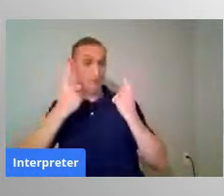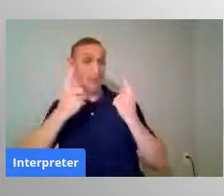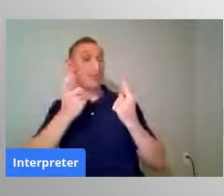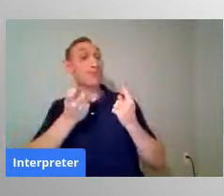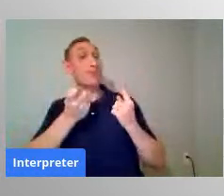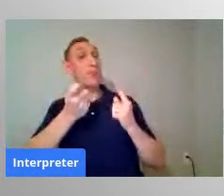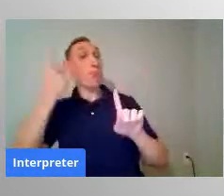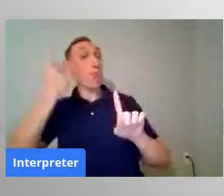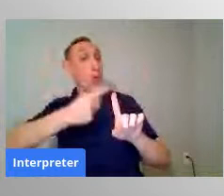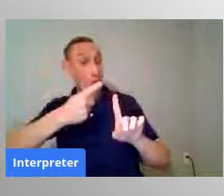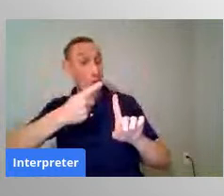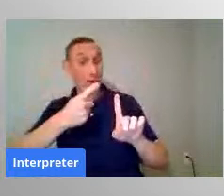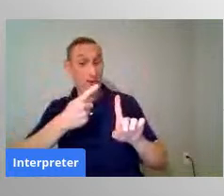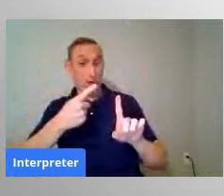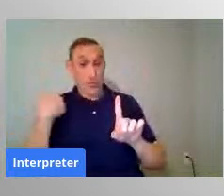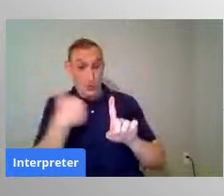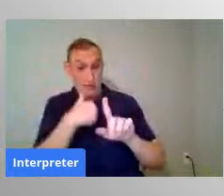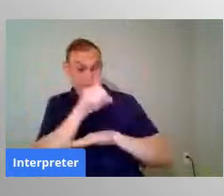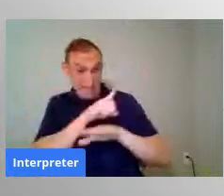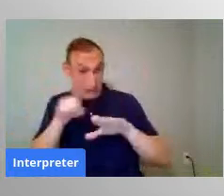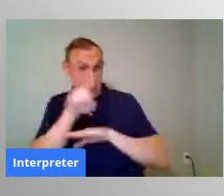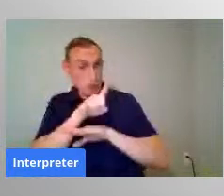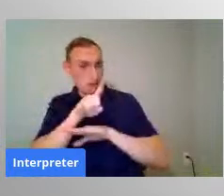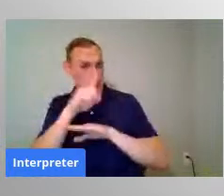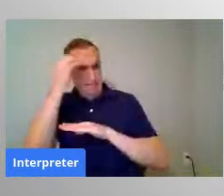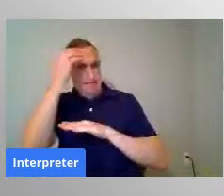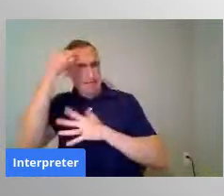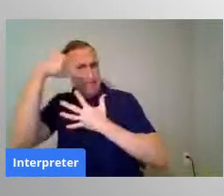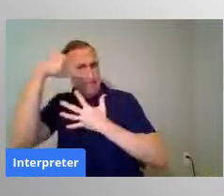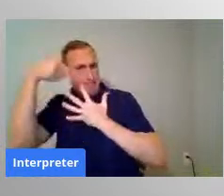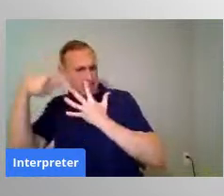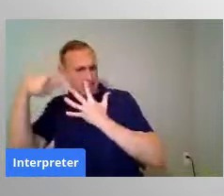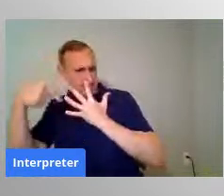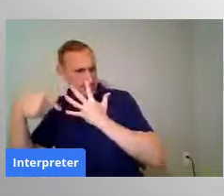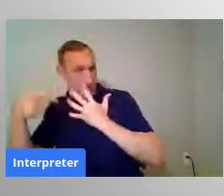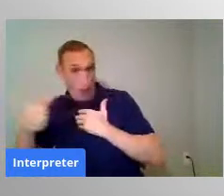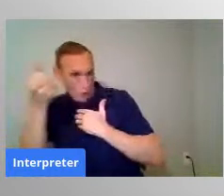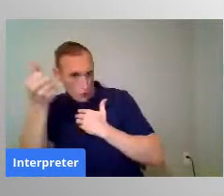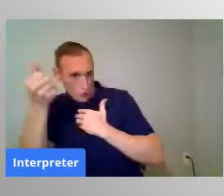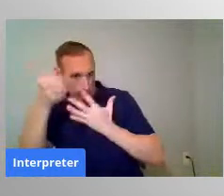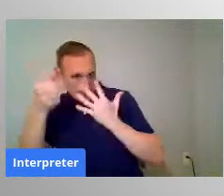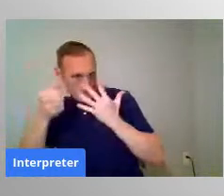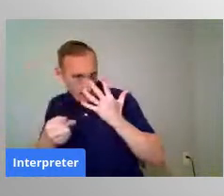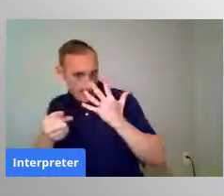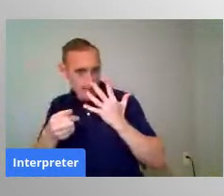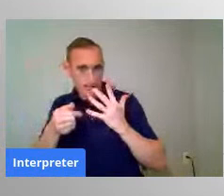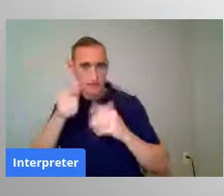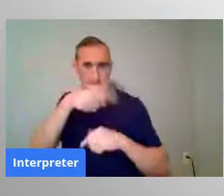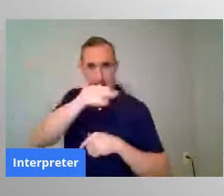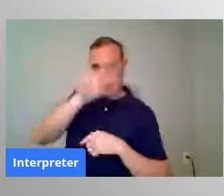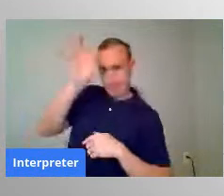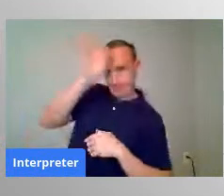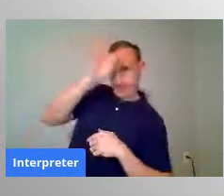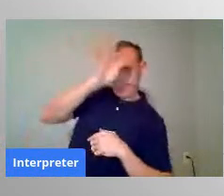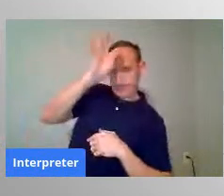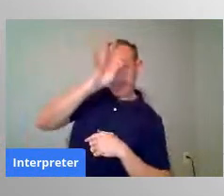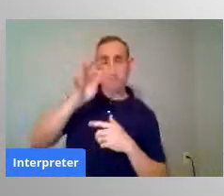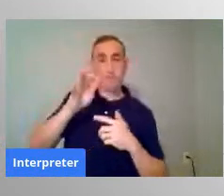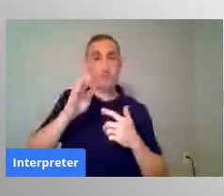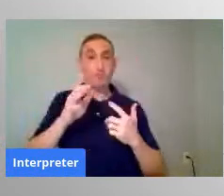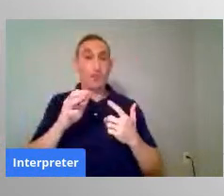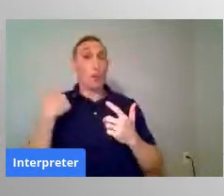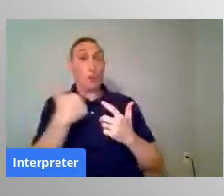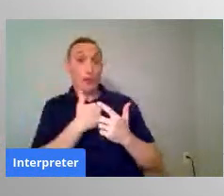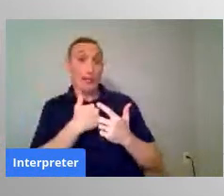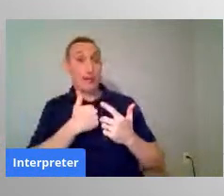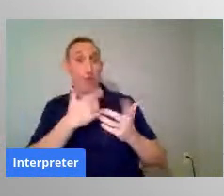having as a district, that it's not that we're just saying, oh, well, they go shoot basketball, they can win a championship,